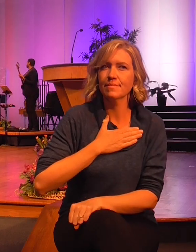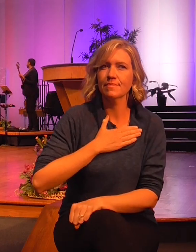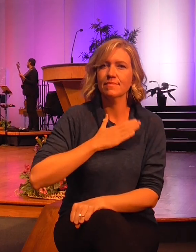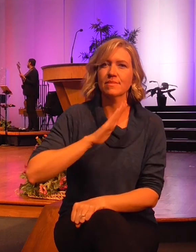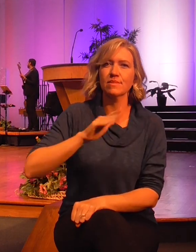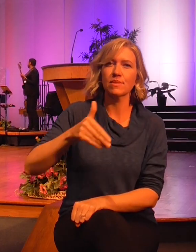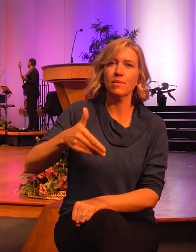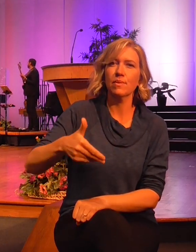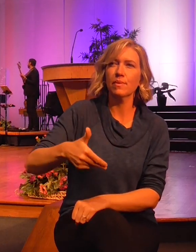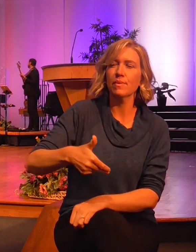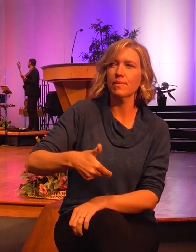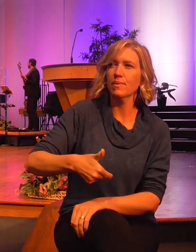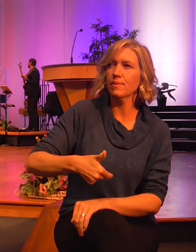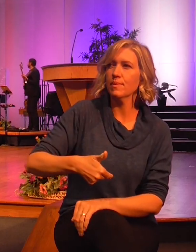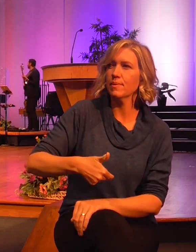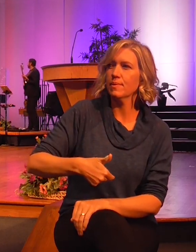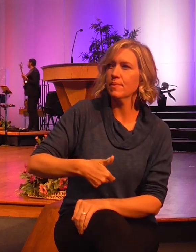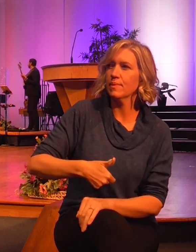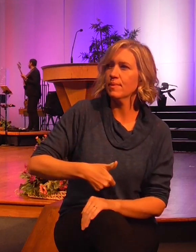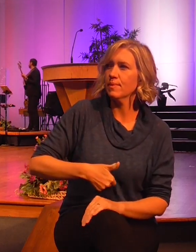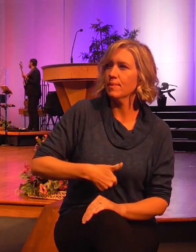my soul.